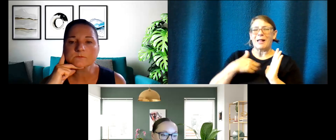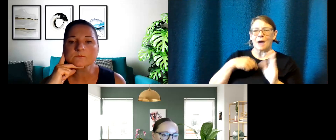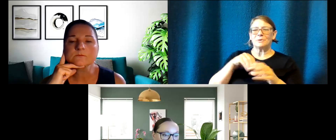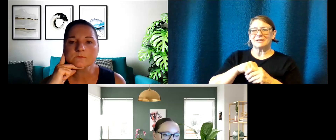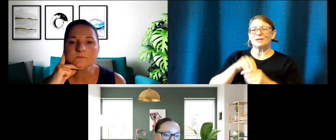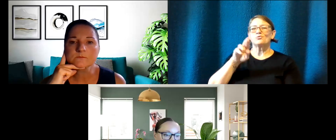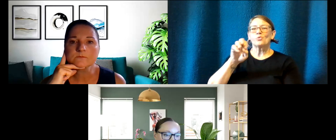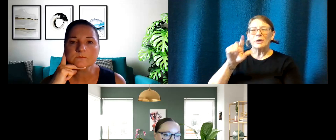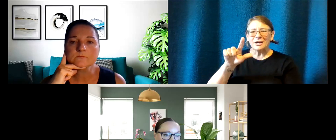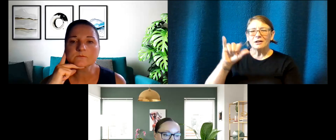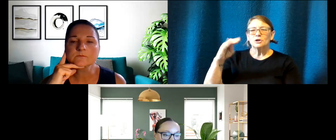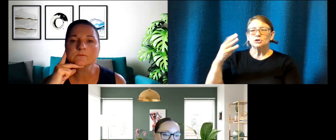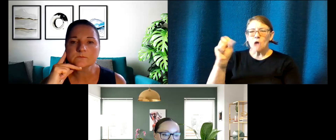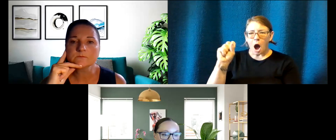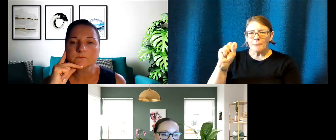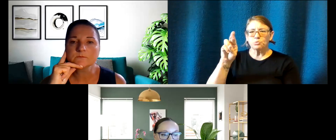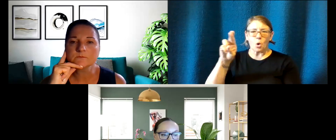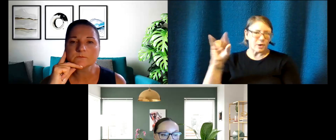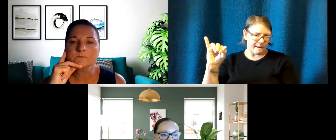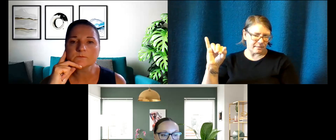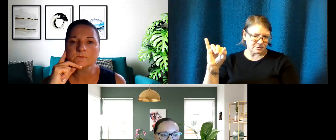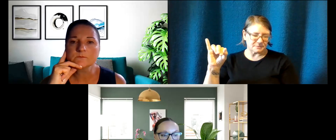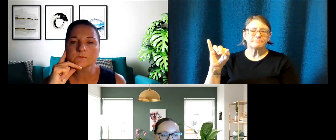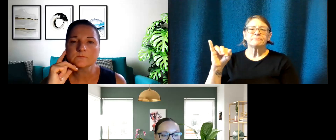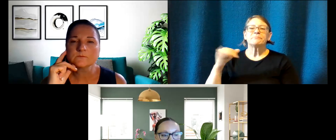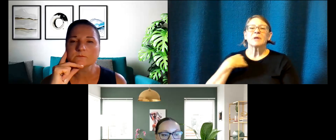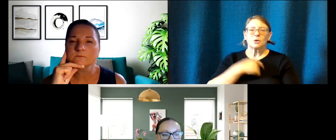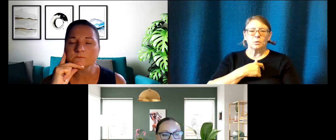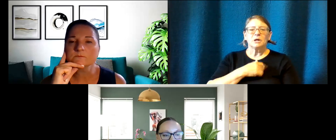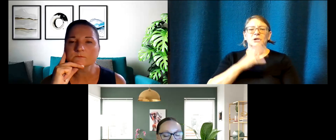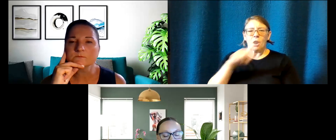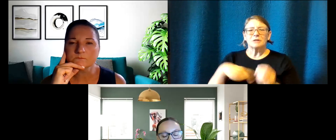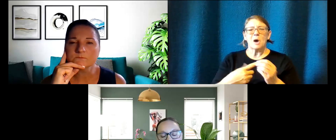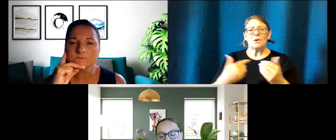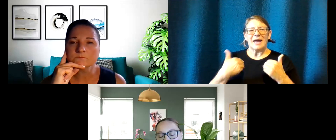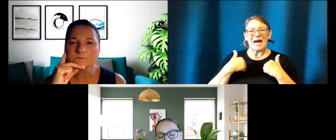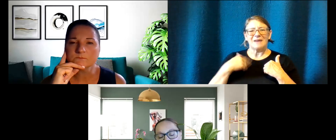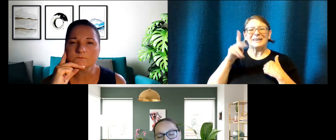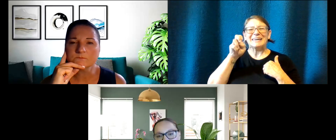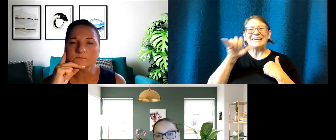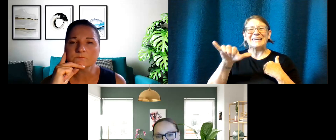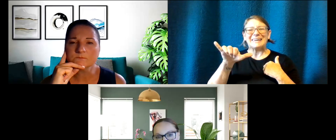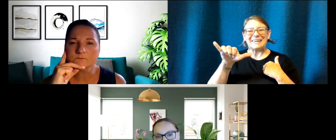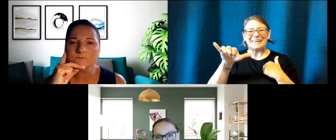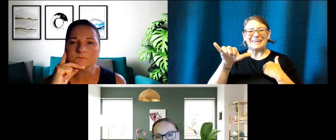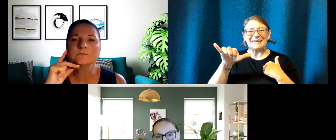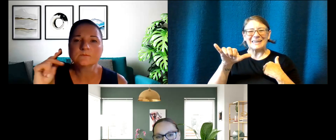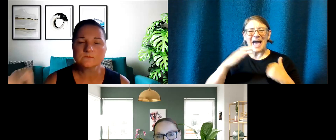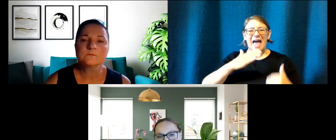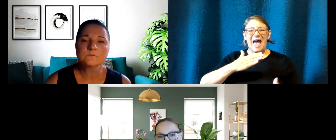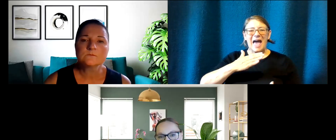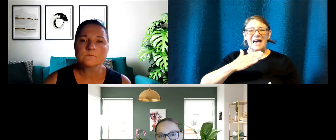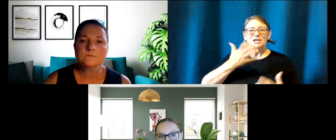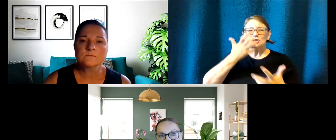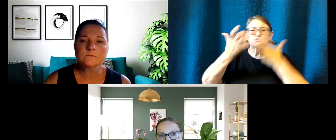Rhode Island, as I mentioned, and we always talked about having those key, we called them screamingly happy reference customers.